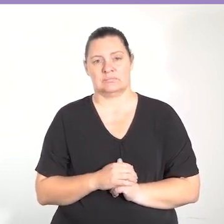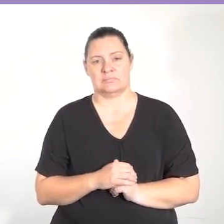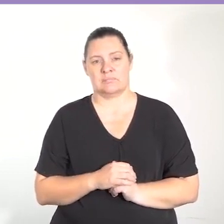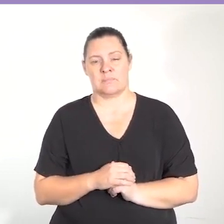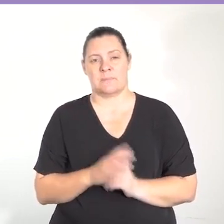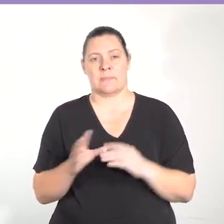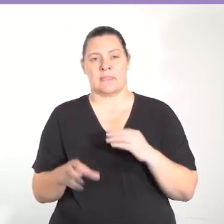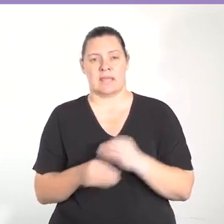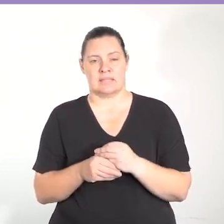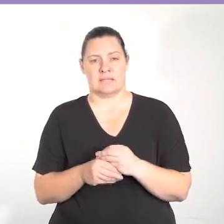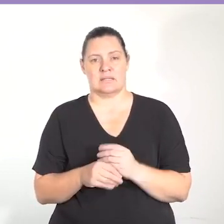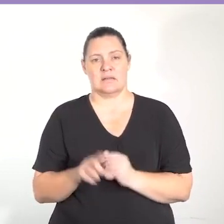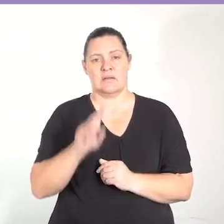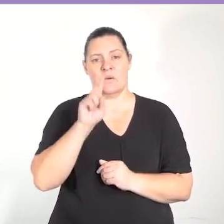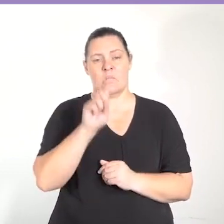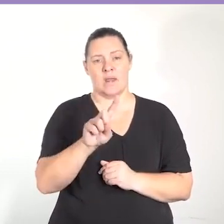and we are going to add